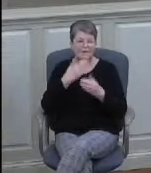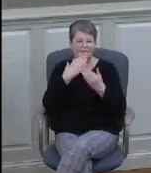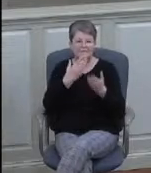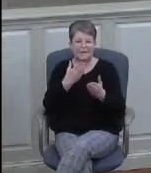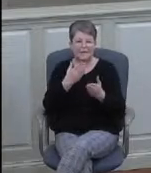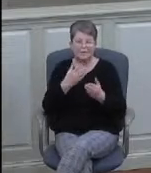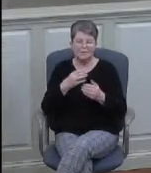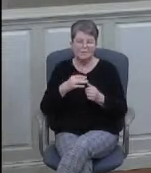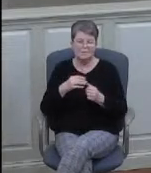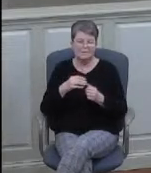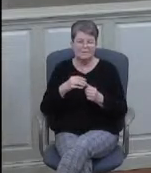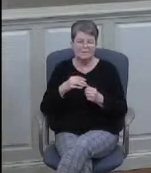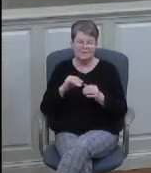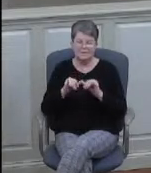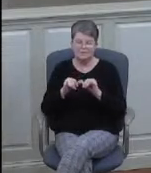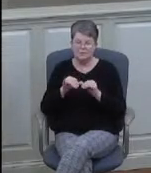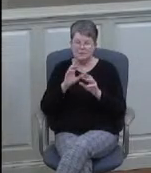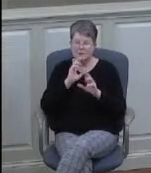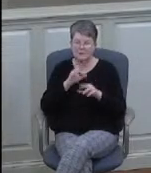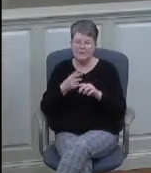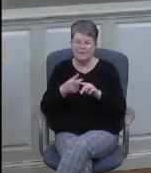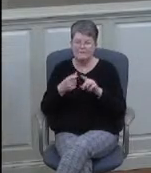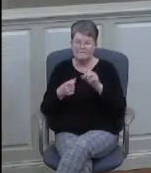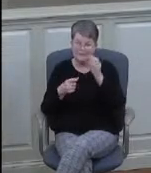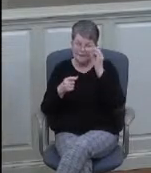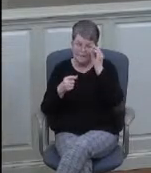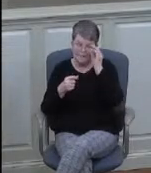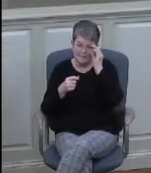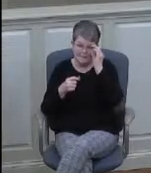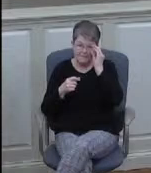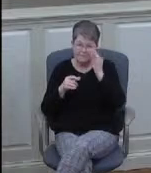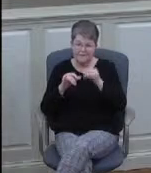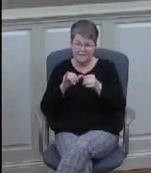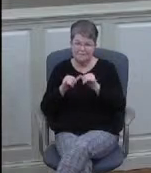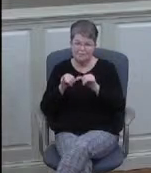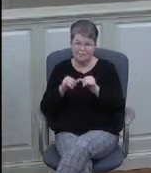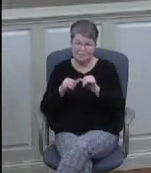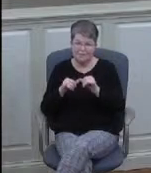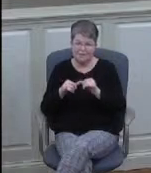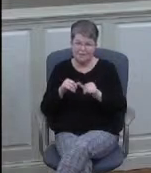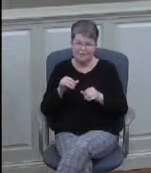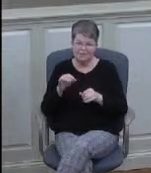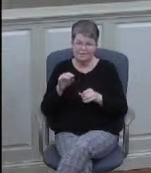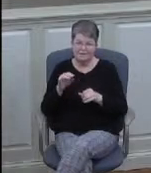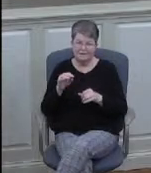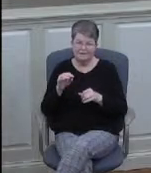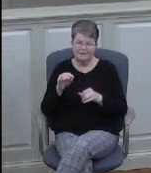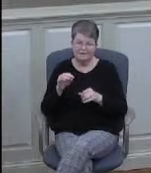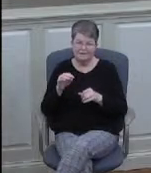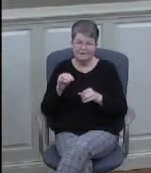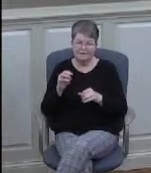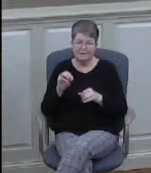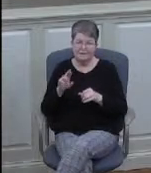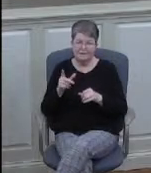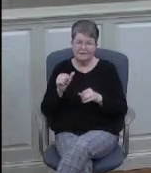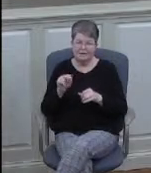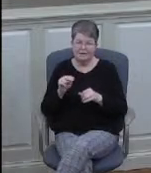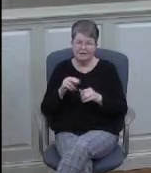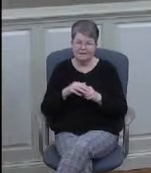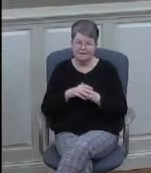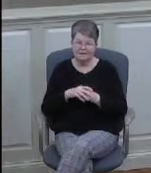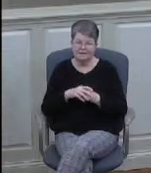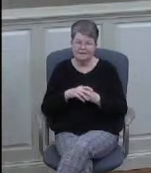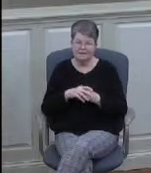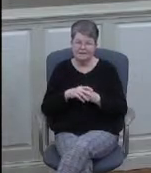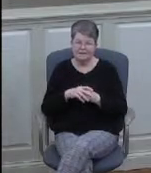Marshall. Engineering report from our engineer. Mr. Morgan. We have the dynamic